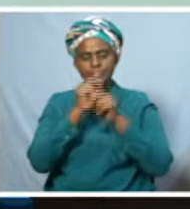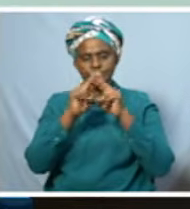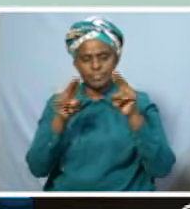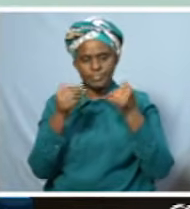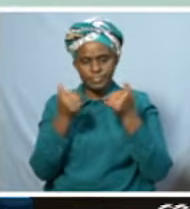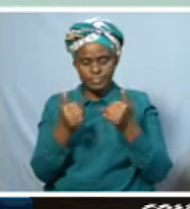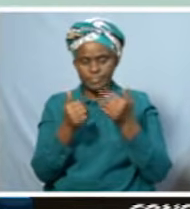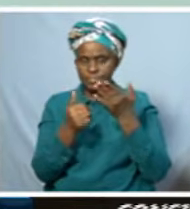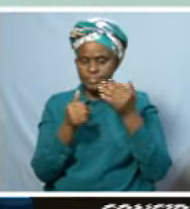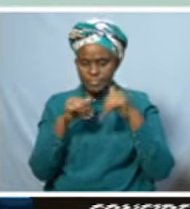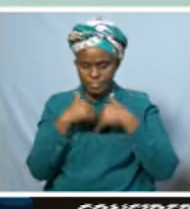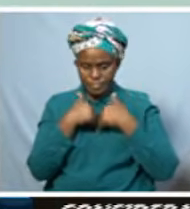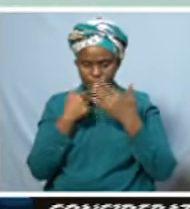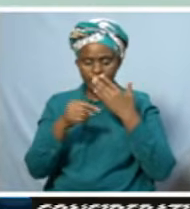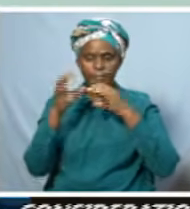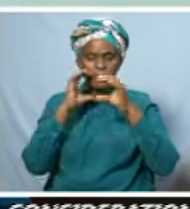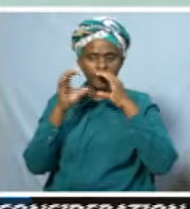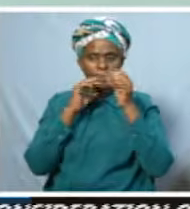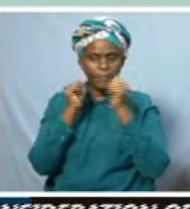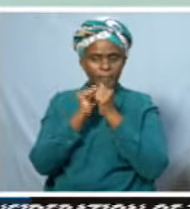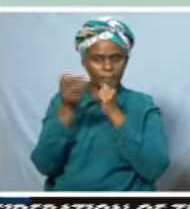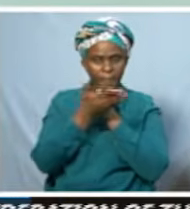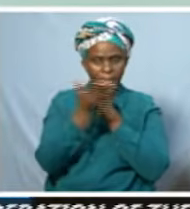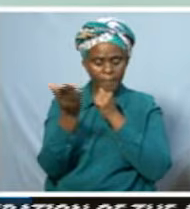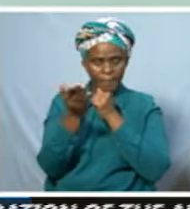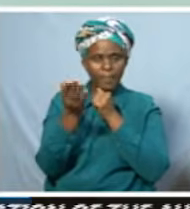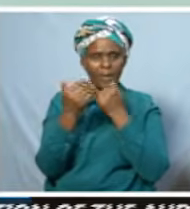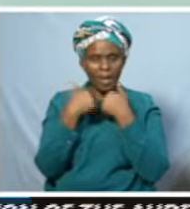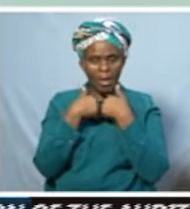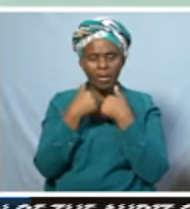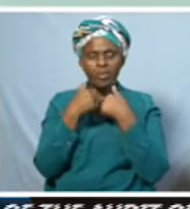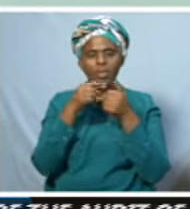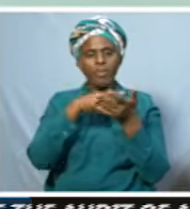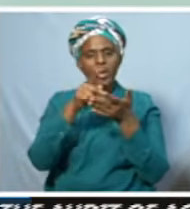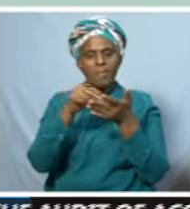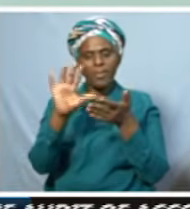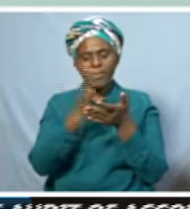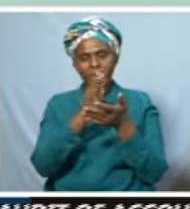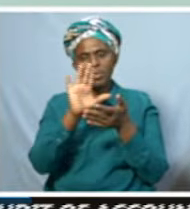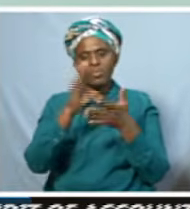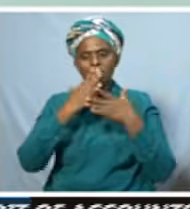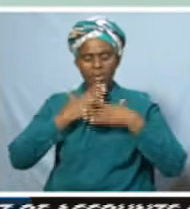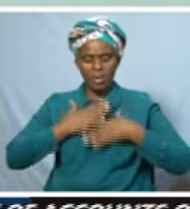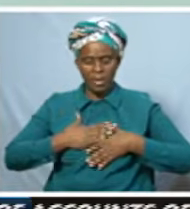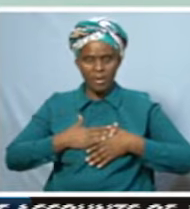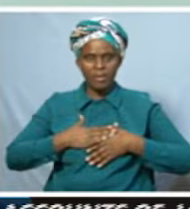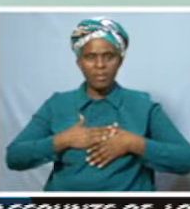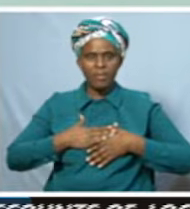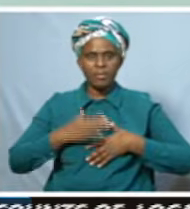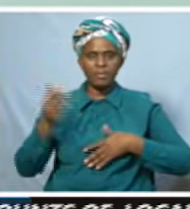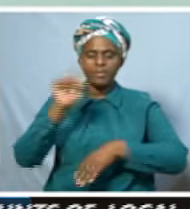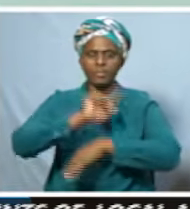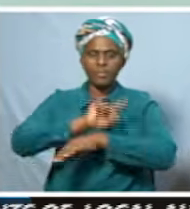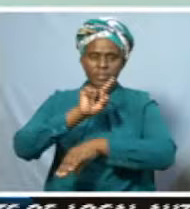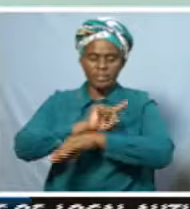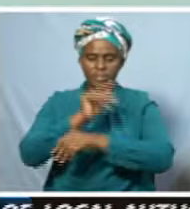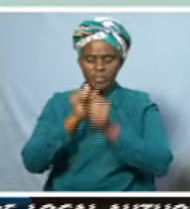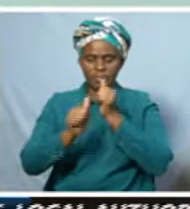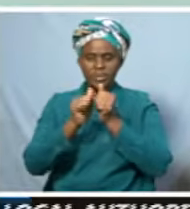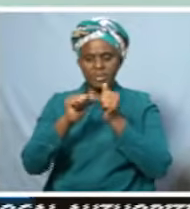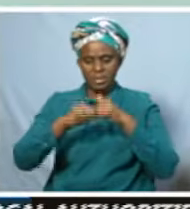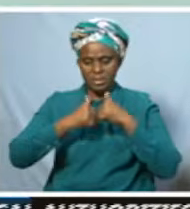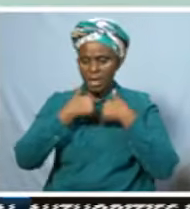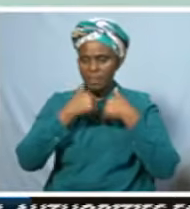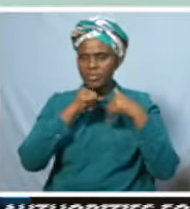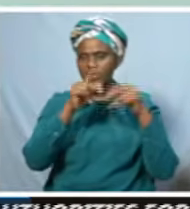is that we have communicated to them and we have forfeited their leave days, which we have